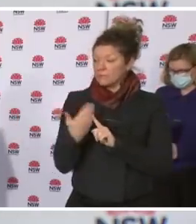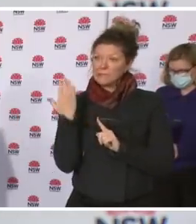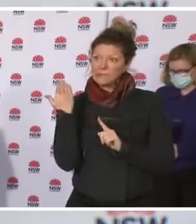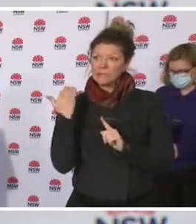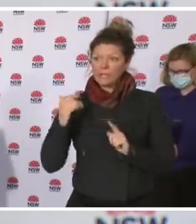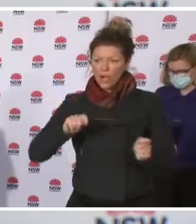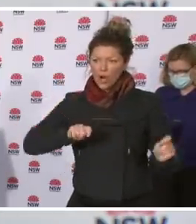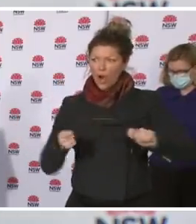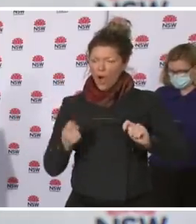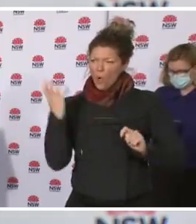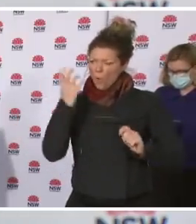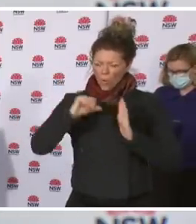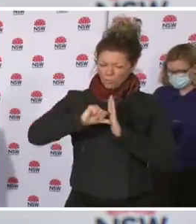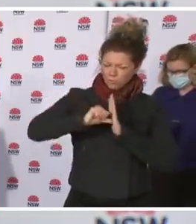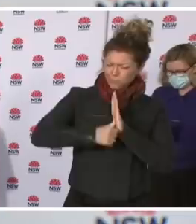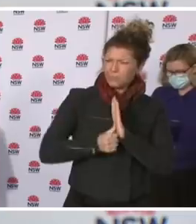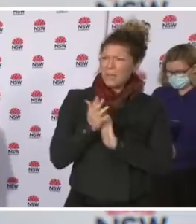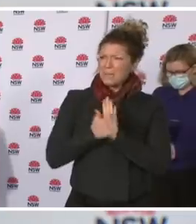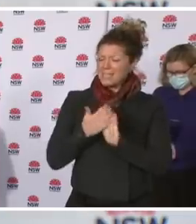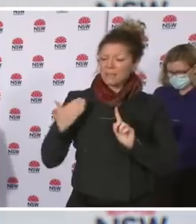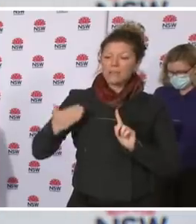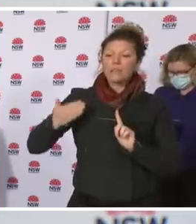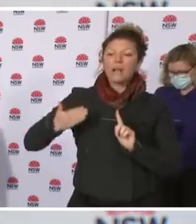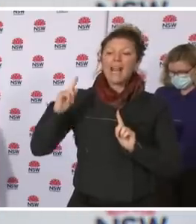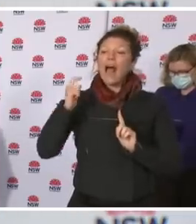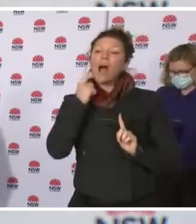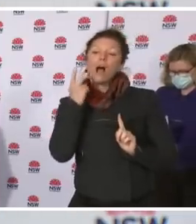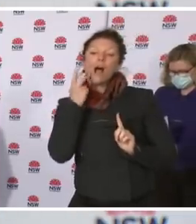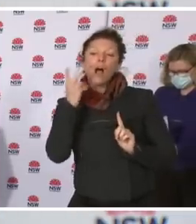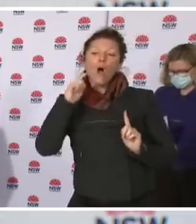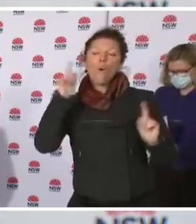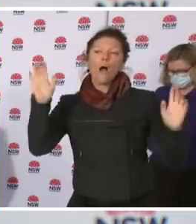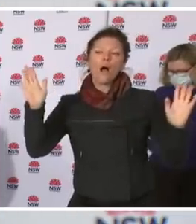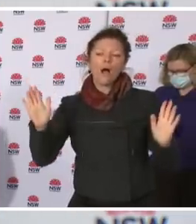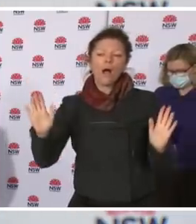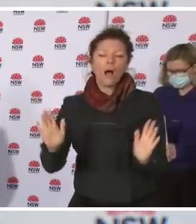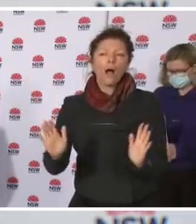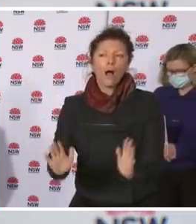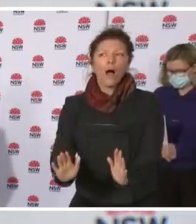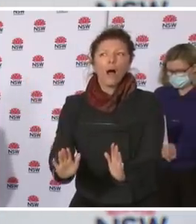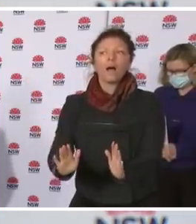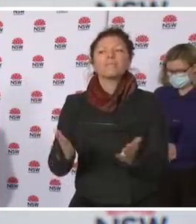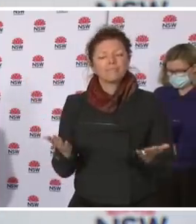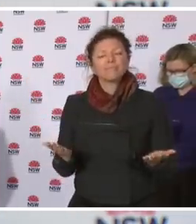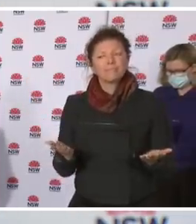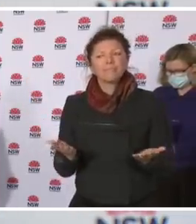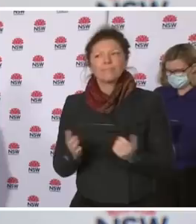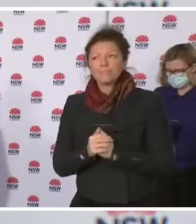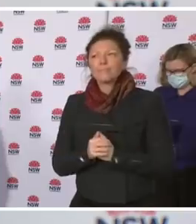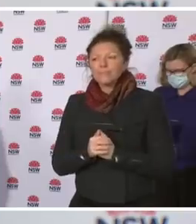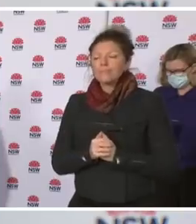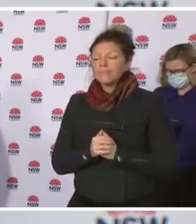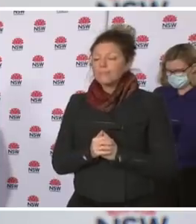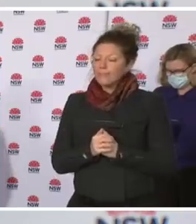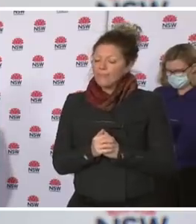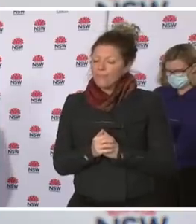4 or 5 days. But I know they're there to be had if all of us stick together and work hard. And I also wanted to stress today that